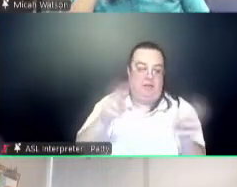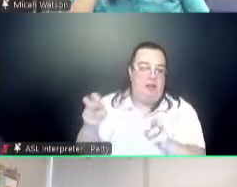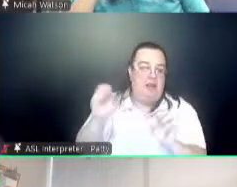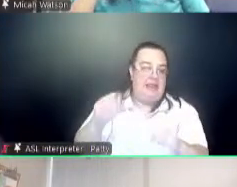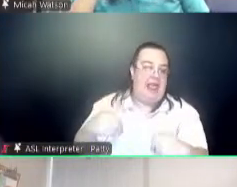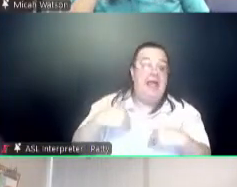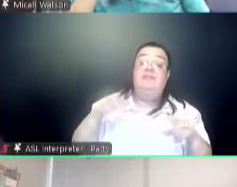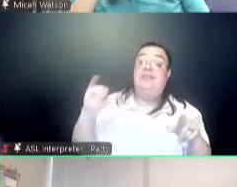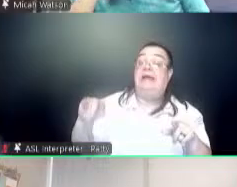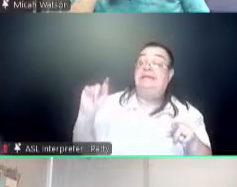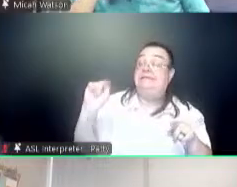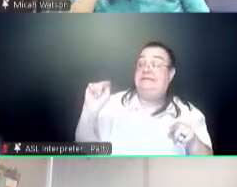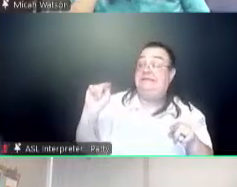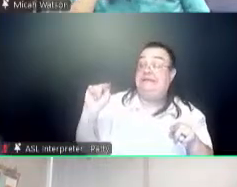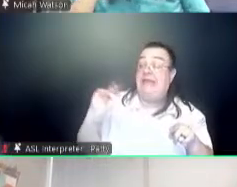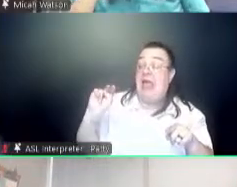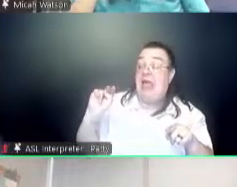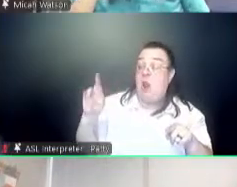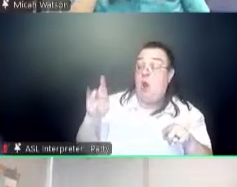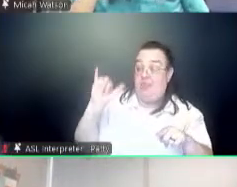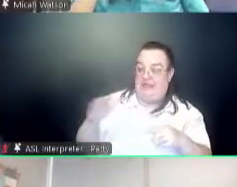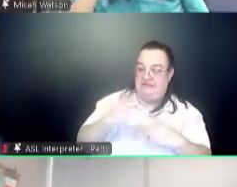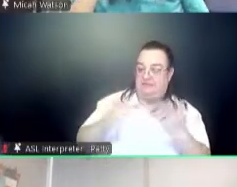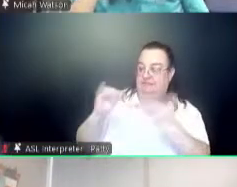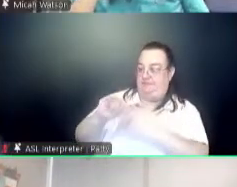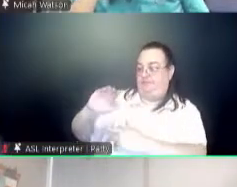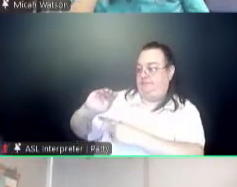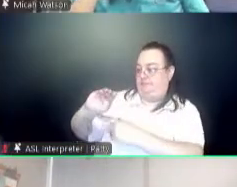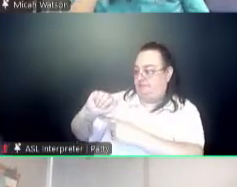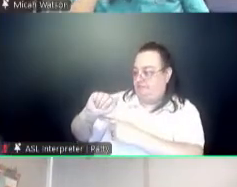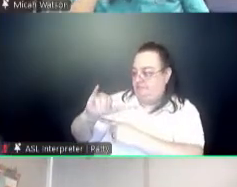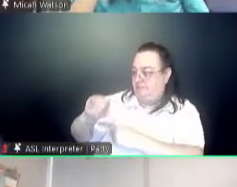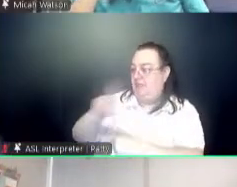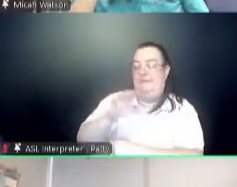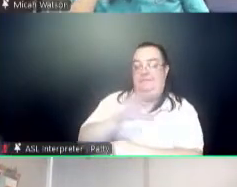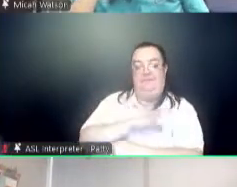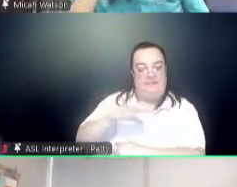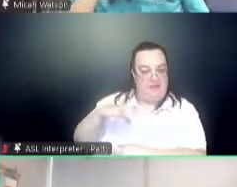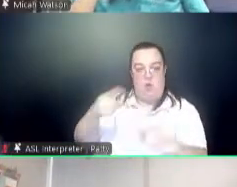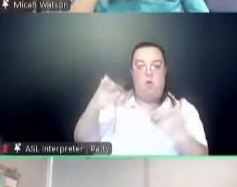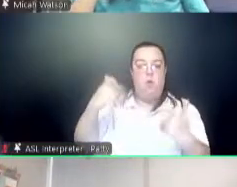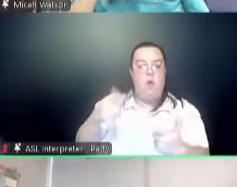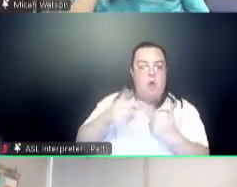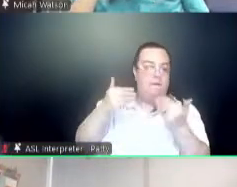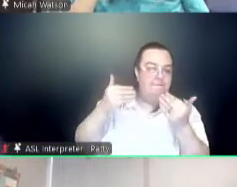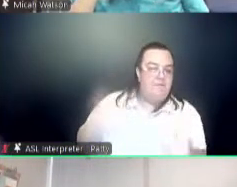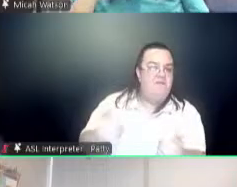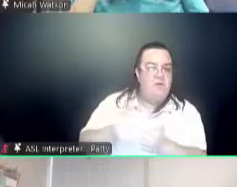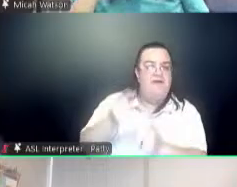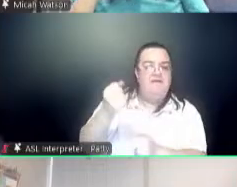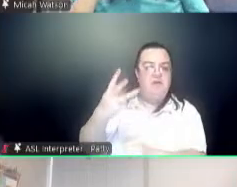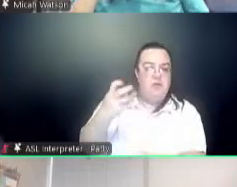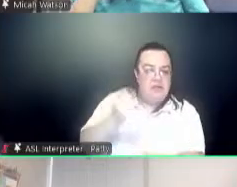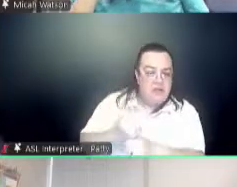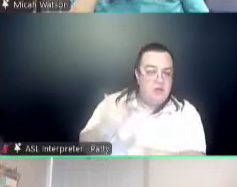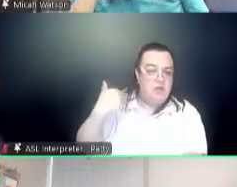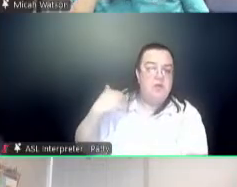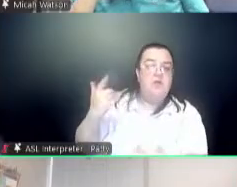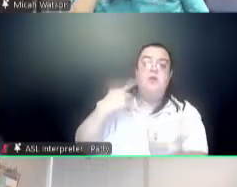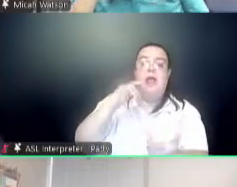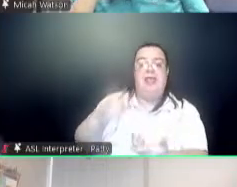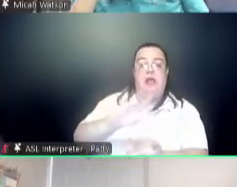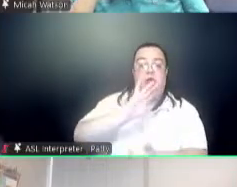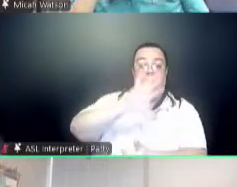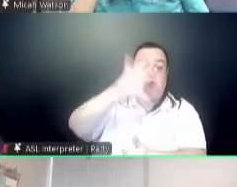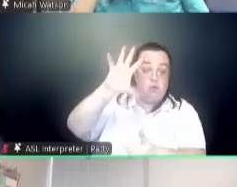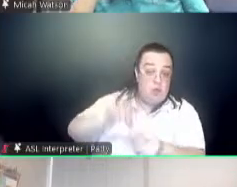something that the mayor and council wanted to move forward with a few years ago, and that was a total of